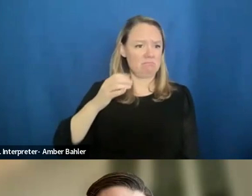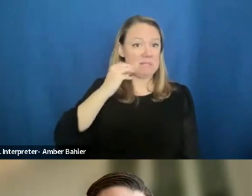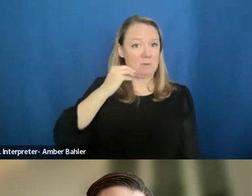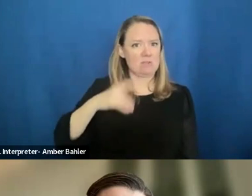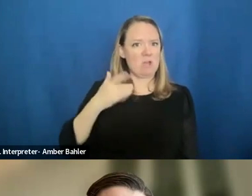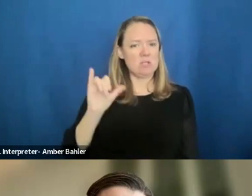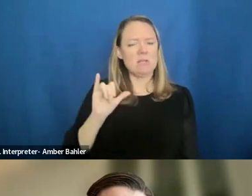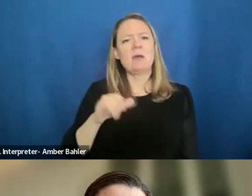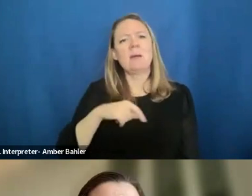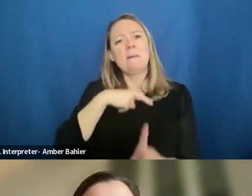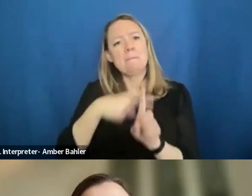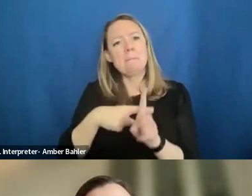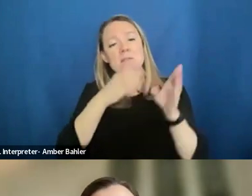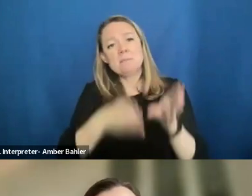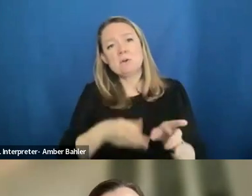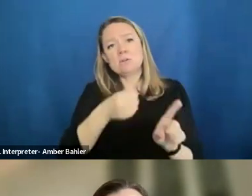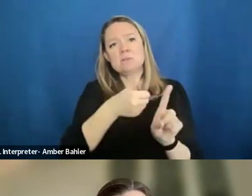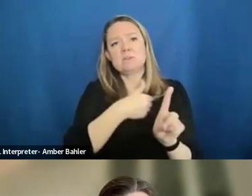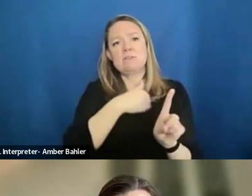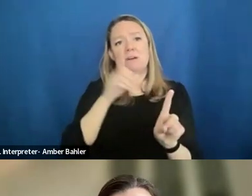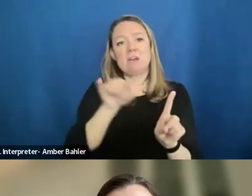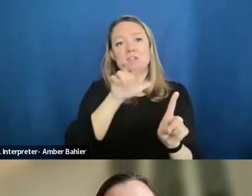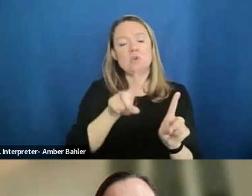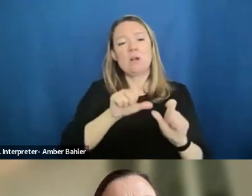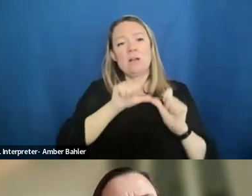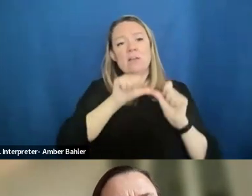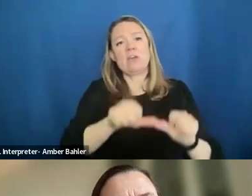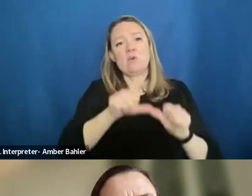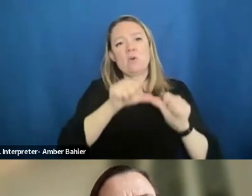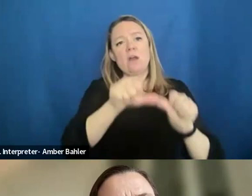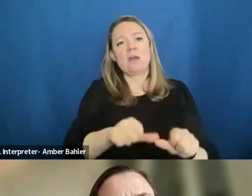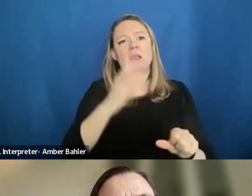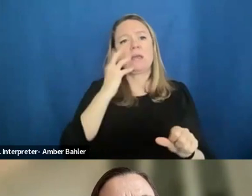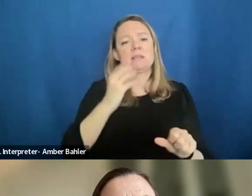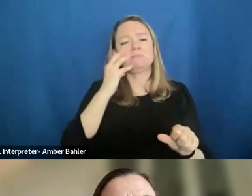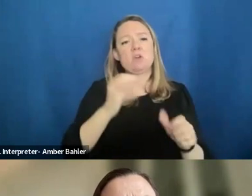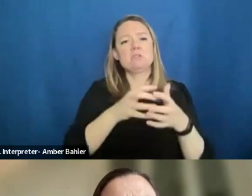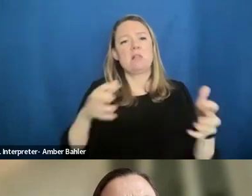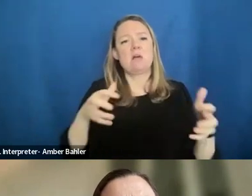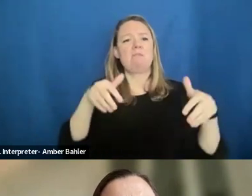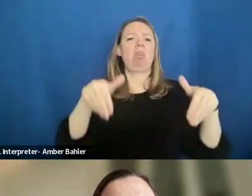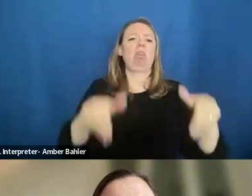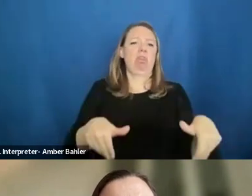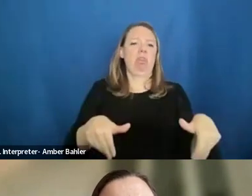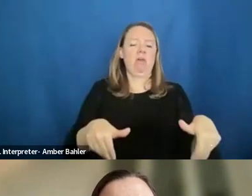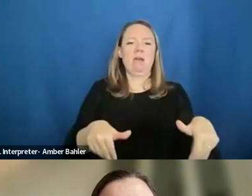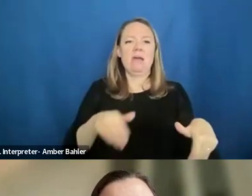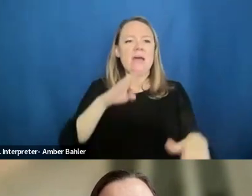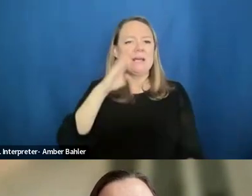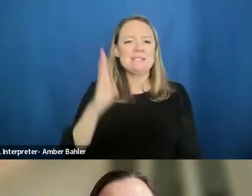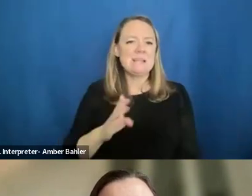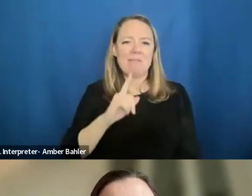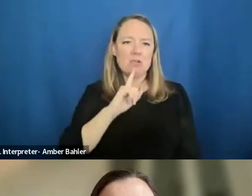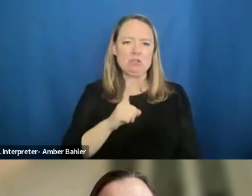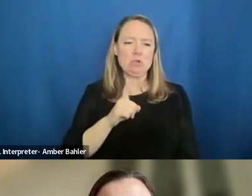with SUD chronically experience an incredible amount of ambivalence. It is never true that at any one point